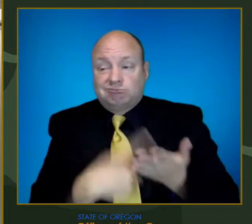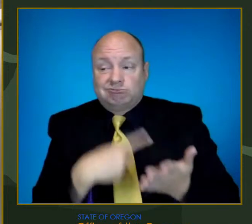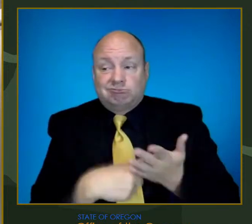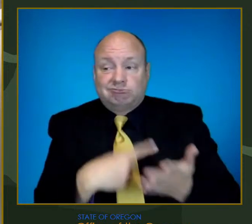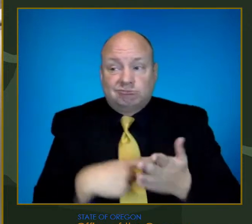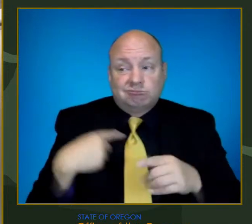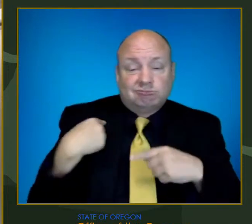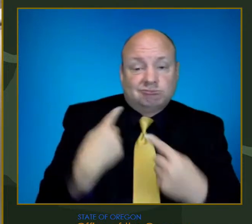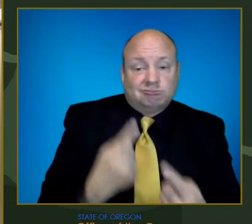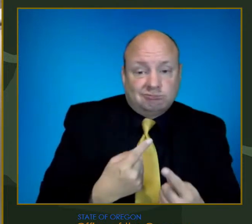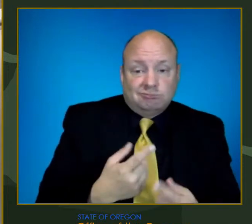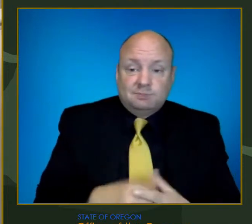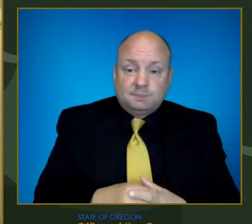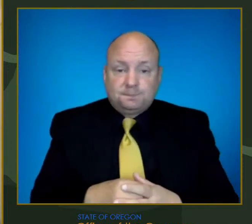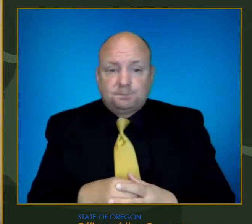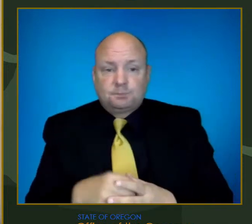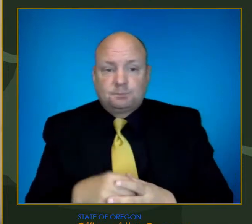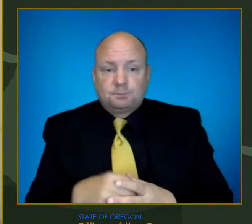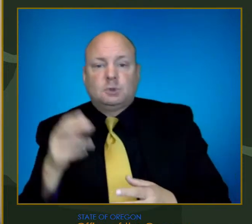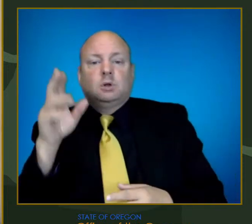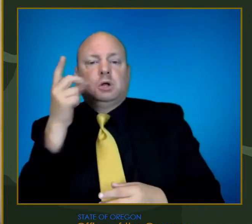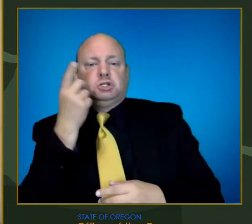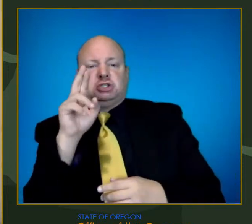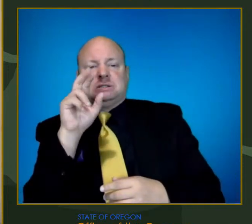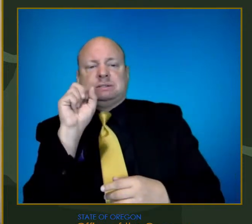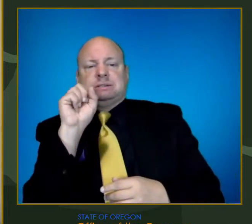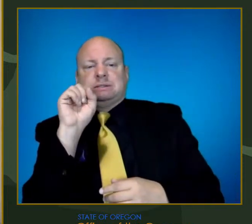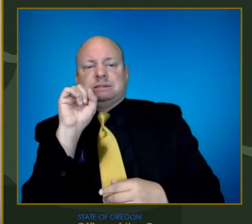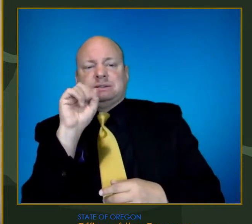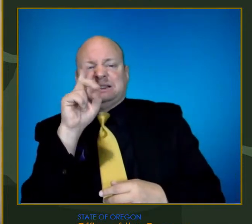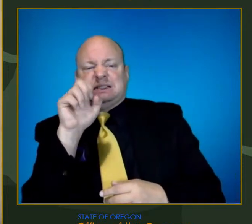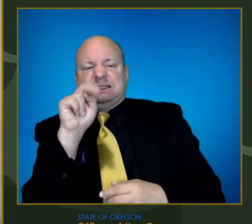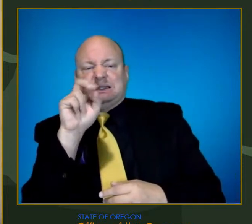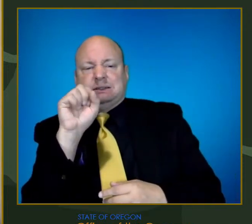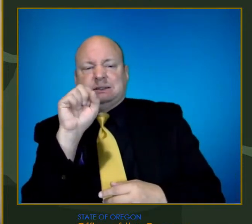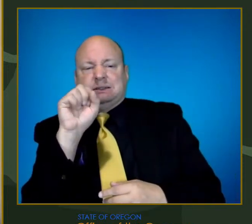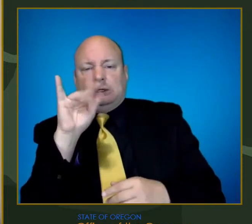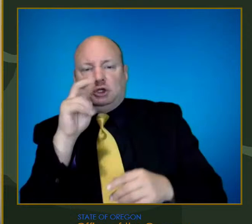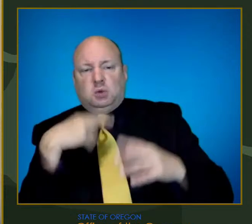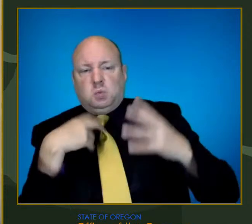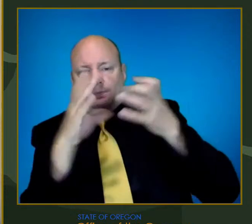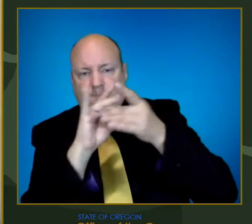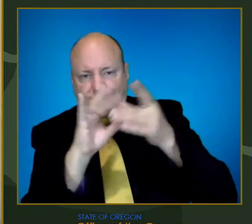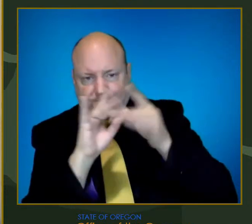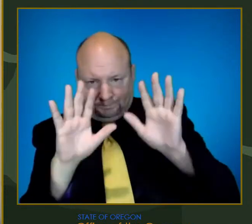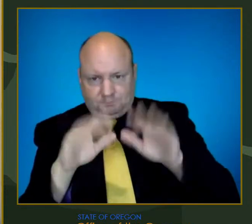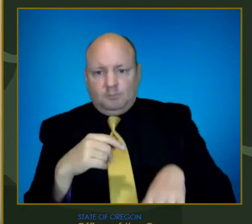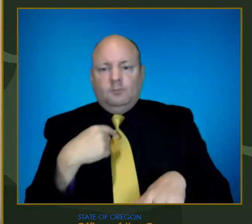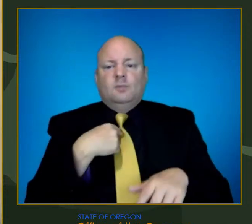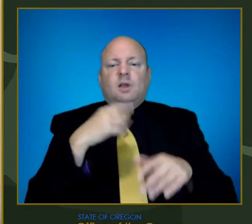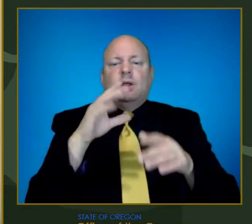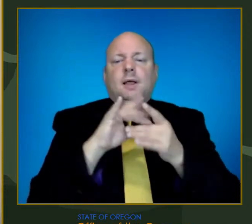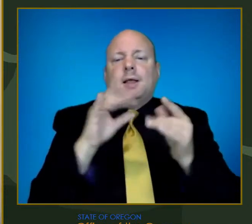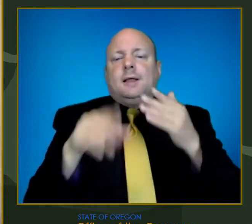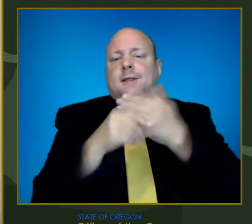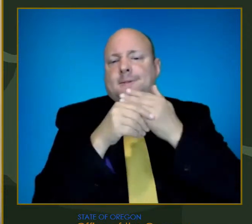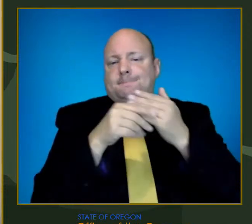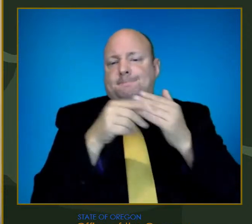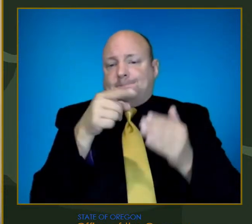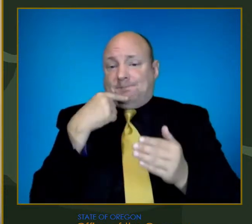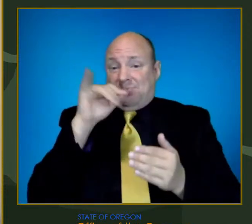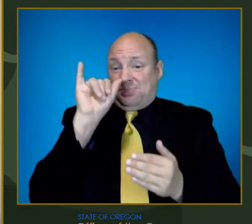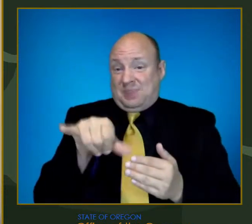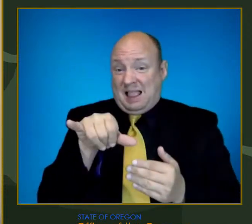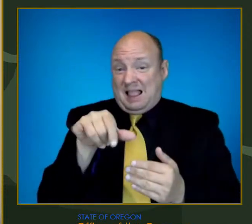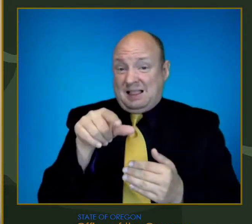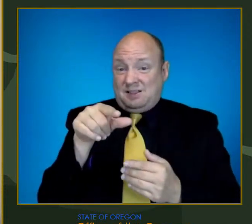you. Sure, Dr. Seidlinger, go ahead. Yeah, I would like to say, while that is a gut reaction to say that people made